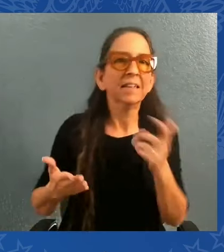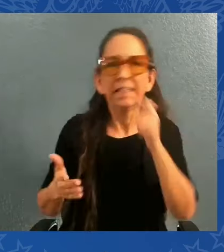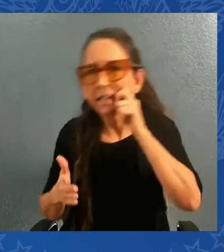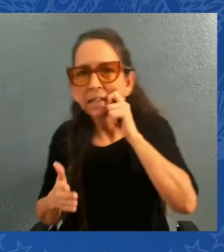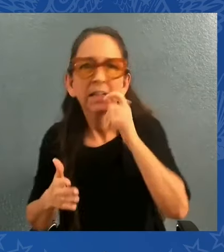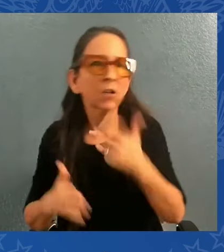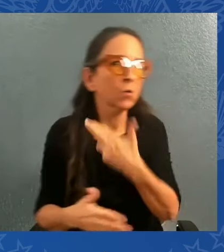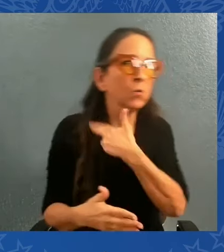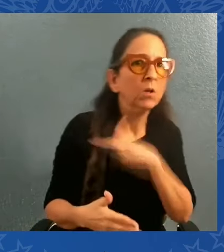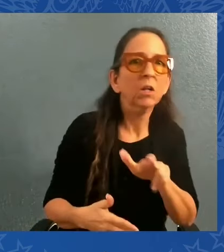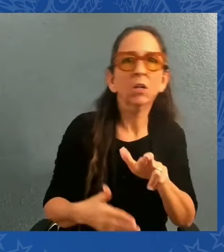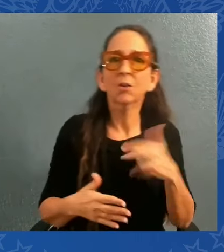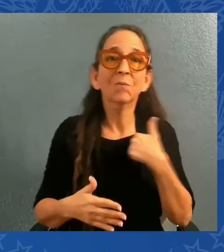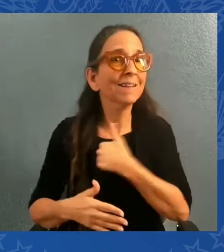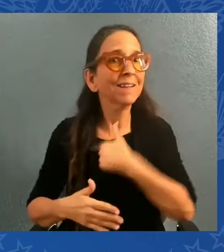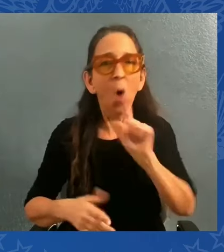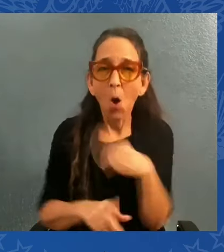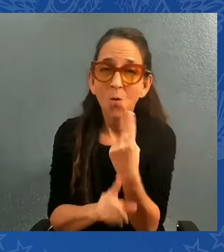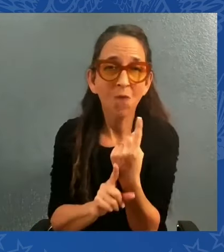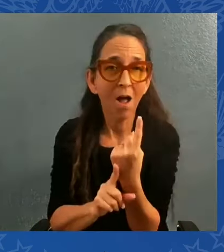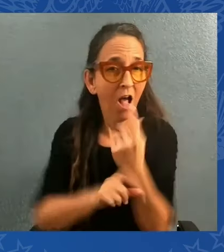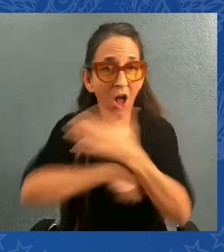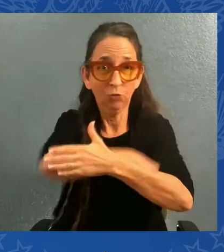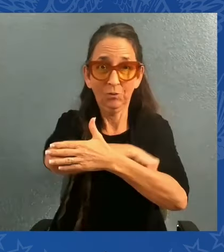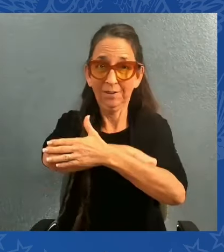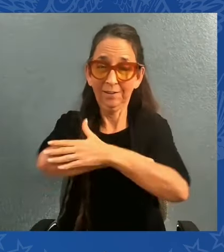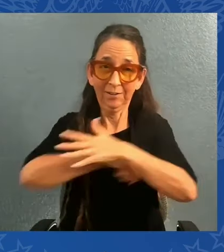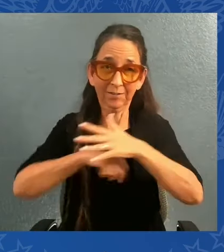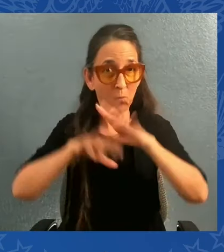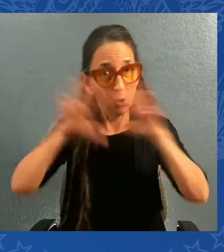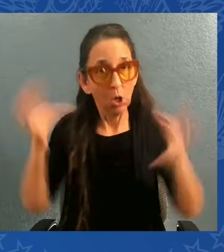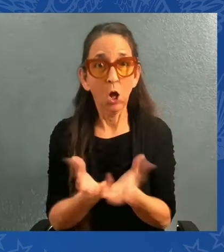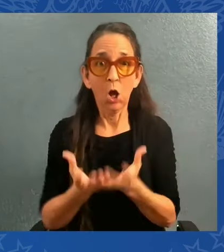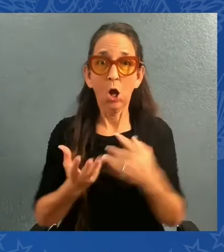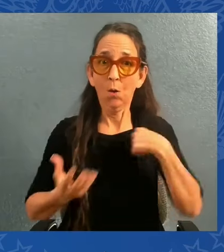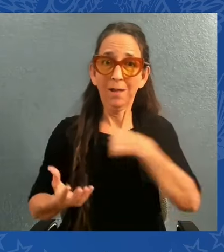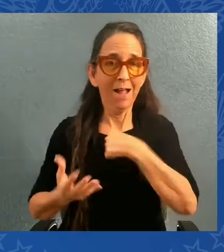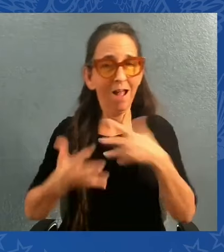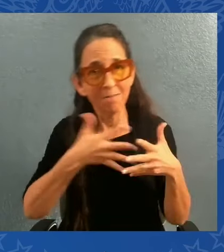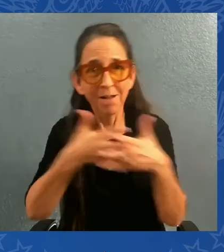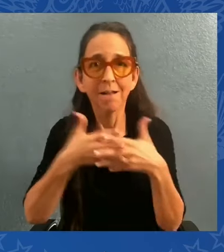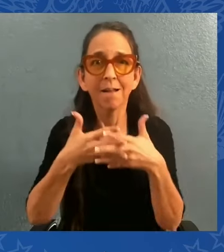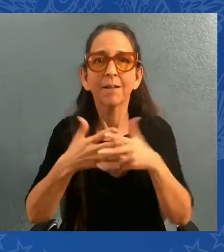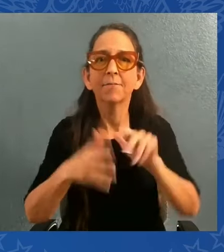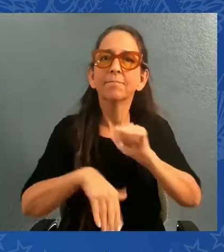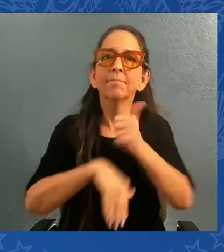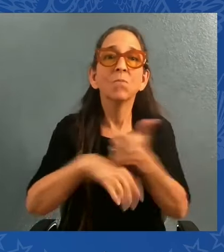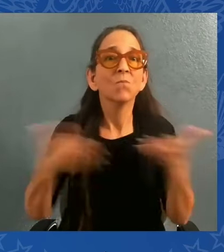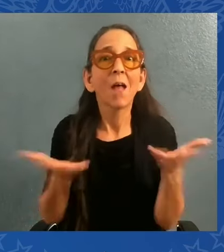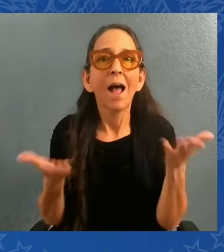only nation, the only in the world, built on an idea. And that idea is we're all created